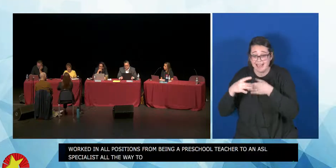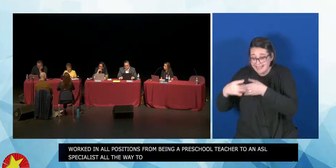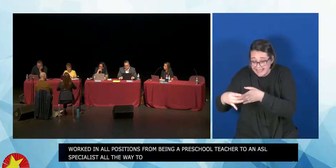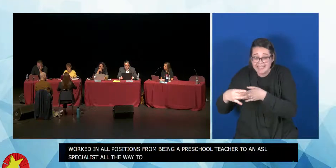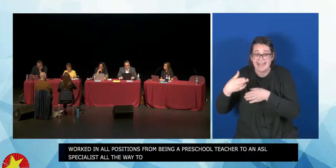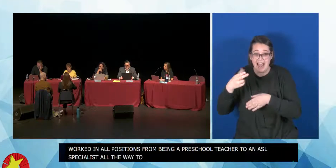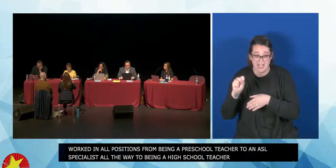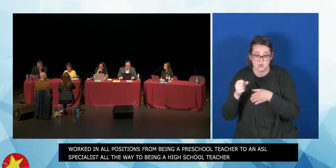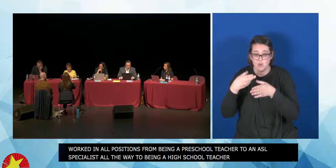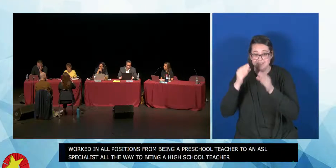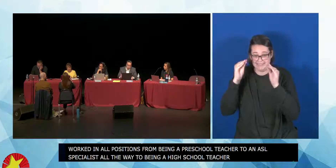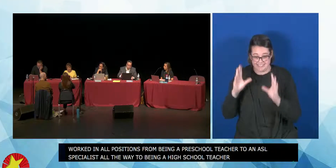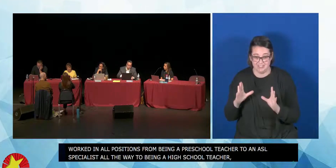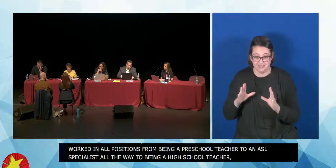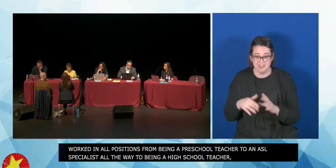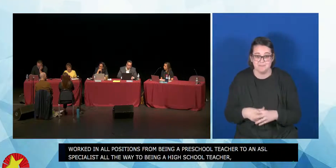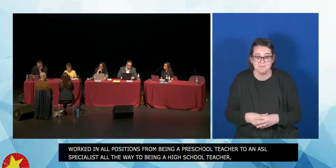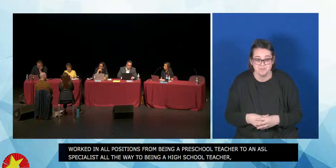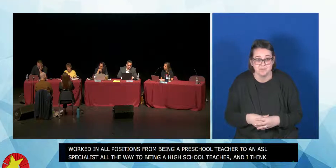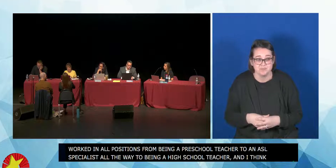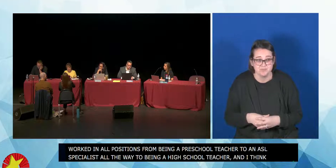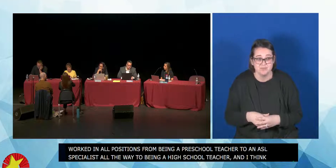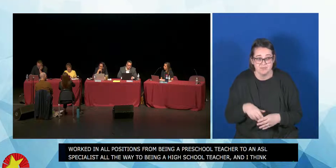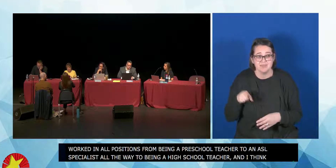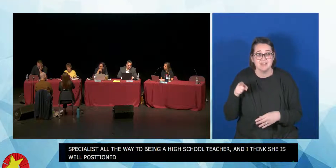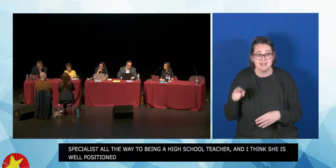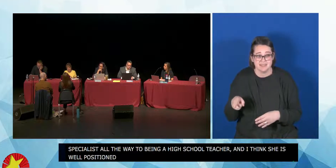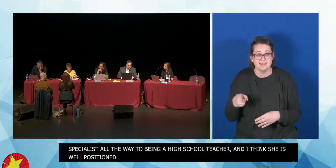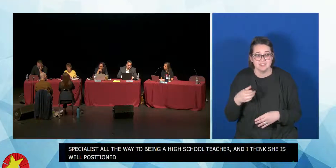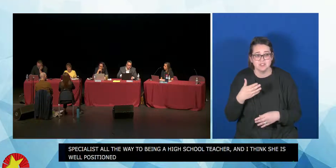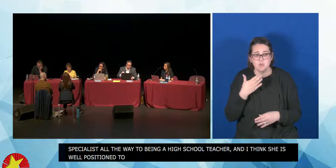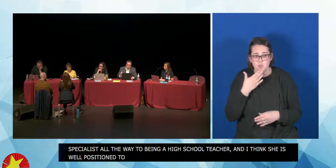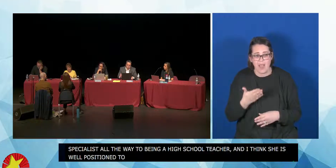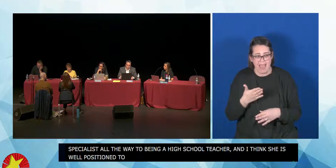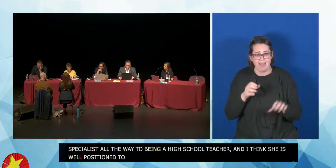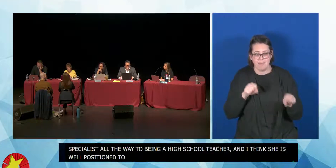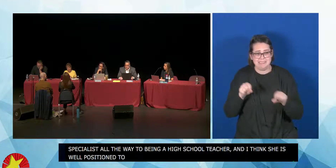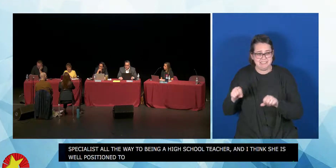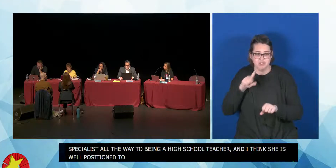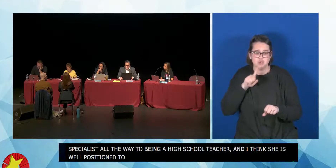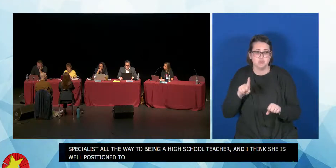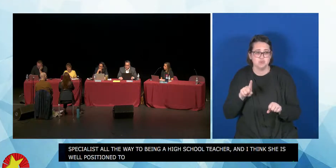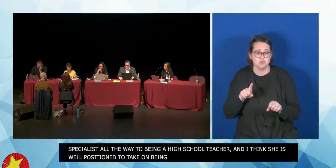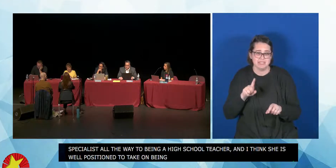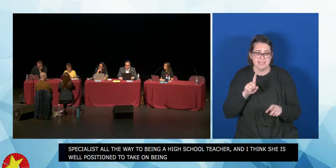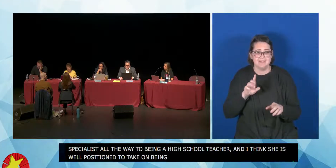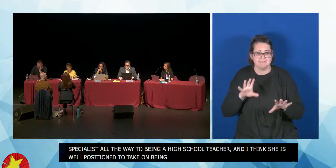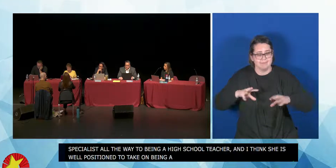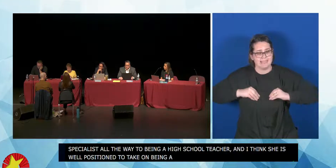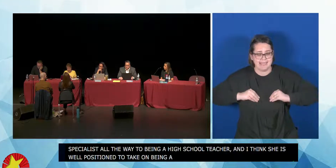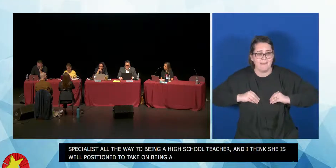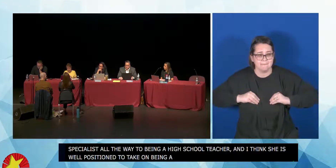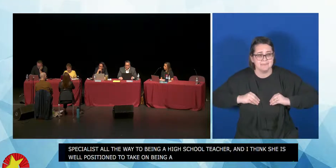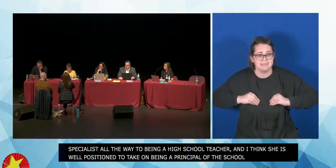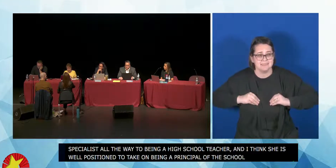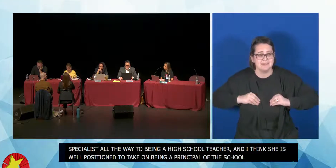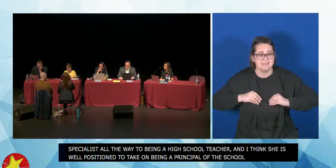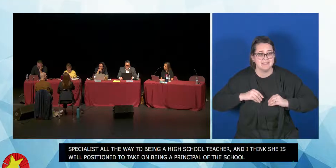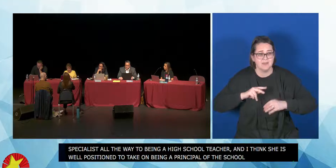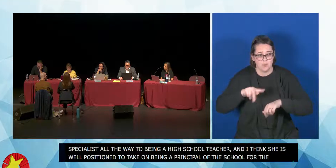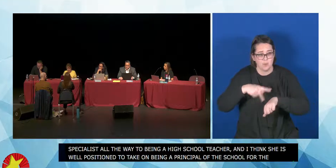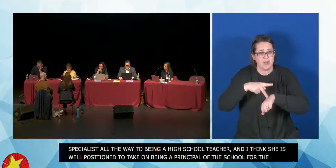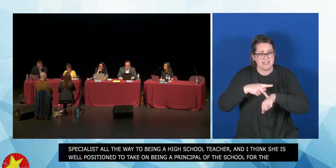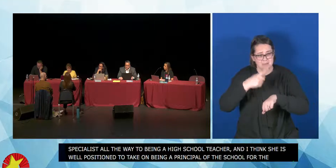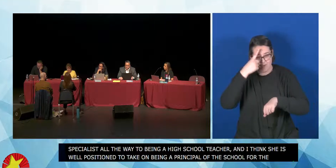is well positioned to take on being the principal of the School for the Deaf and the School